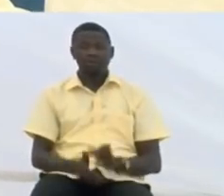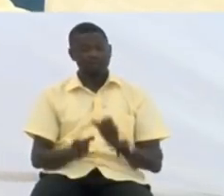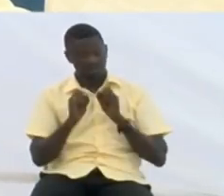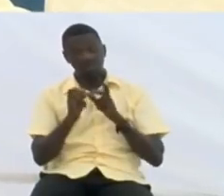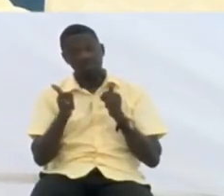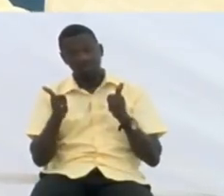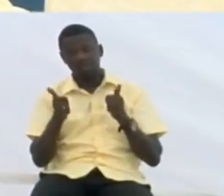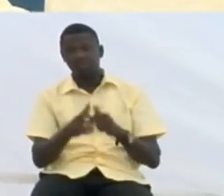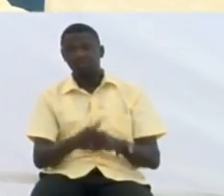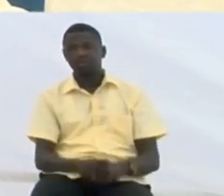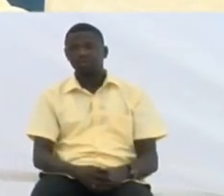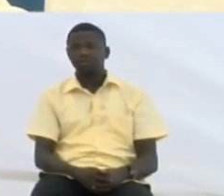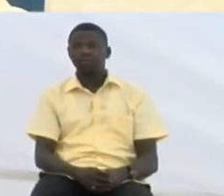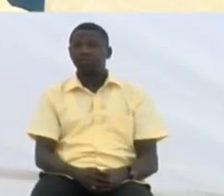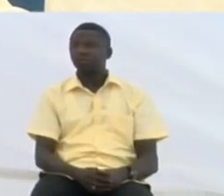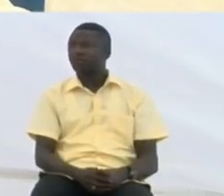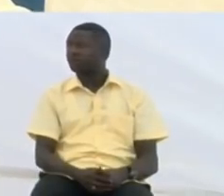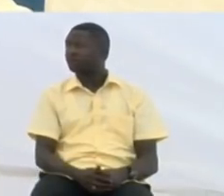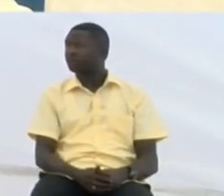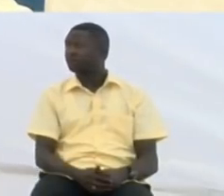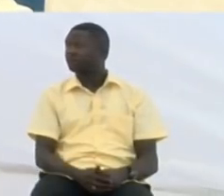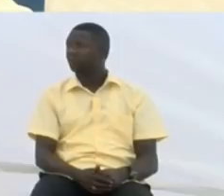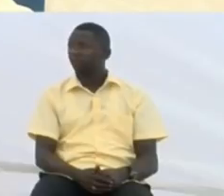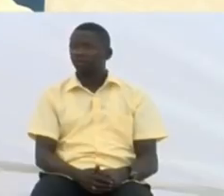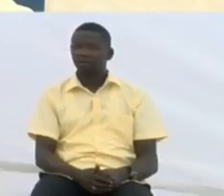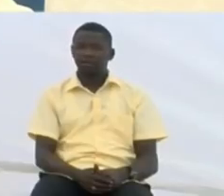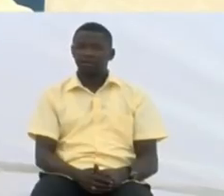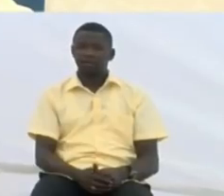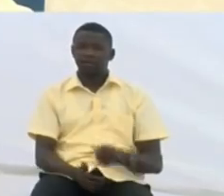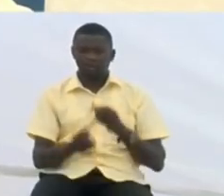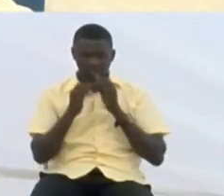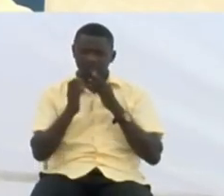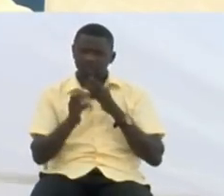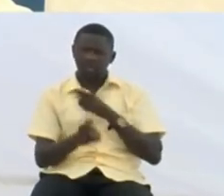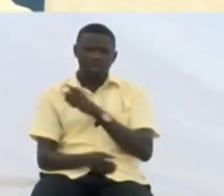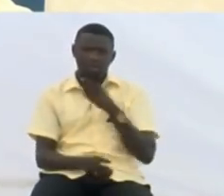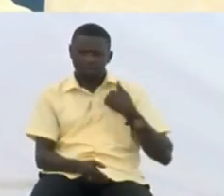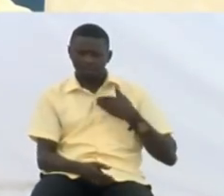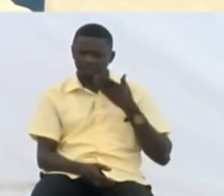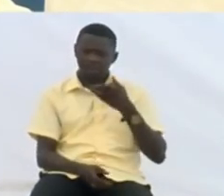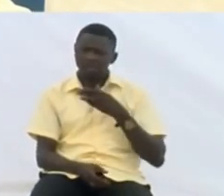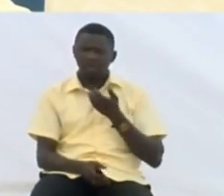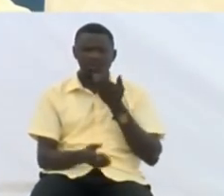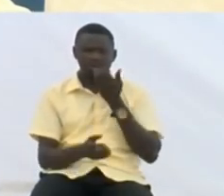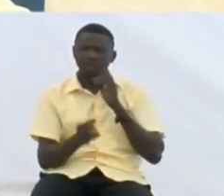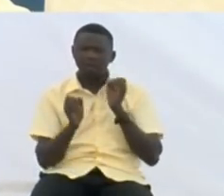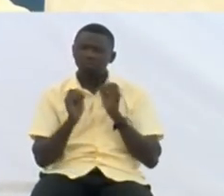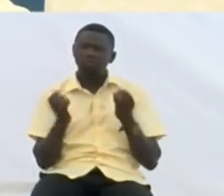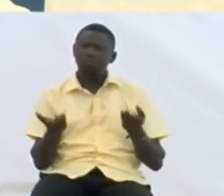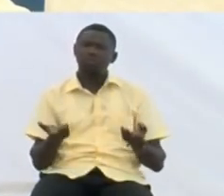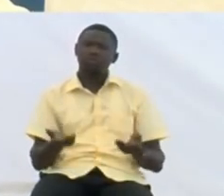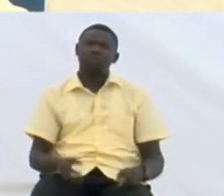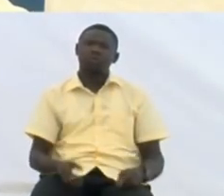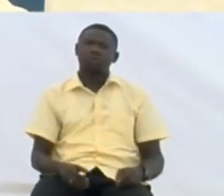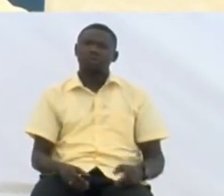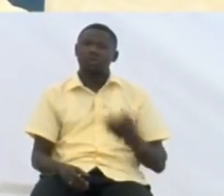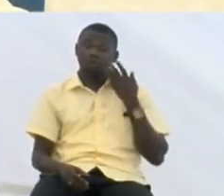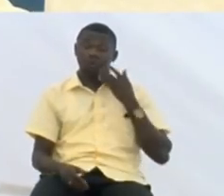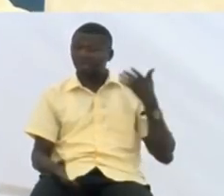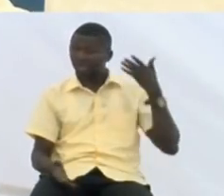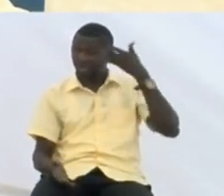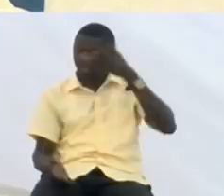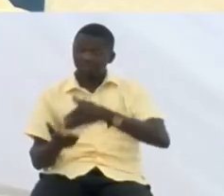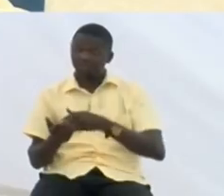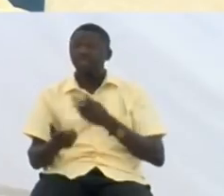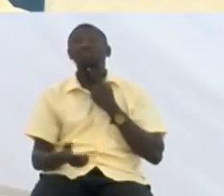fine. Nko bar dole bi jawo ni man kondo. I said, but there are people here who have not yet taken their lunch. Kabire ji na je nim min dole na.